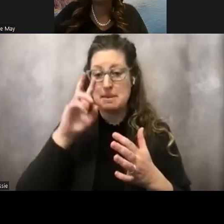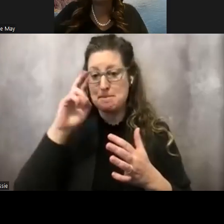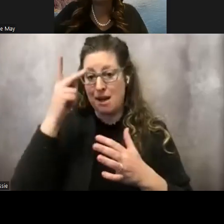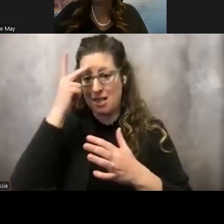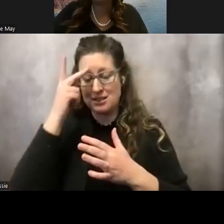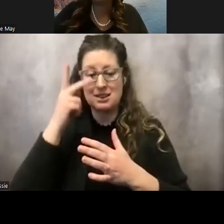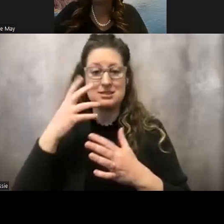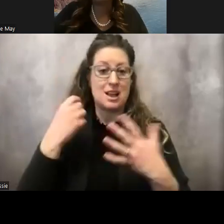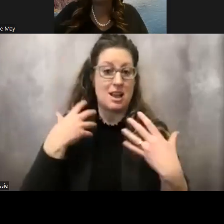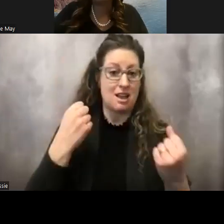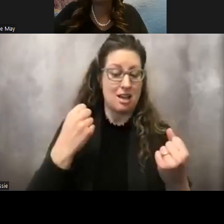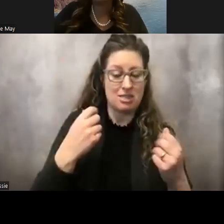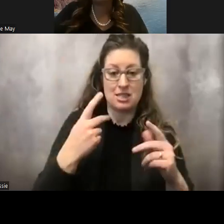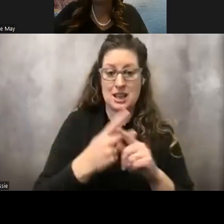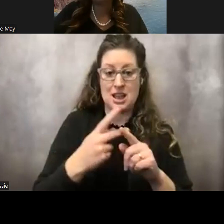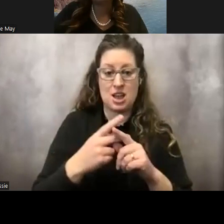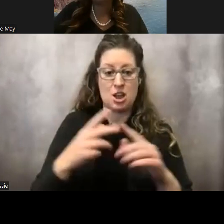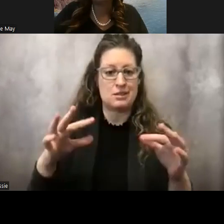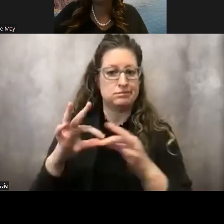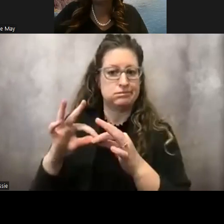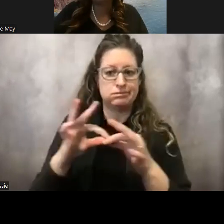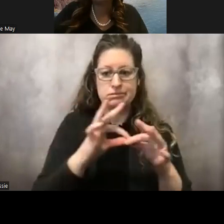think that is very difficult for the public